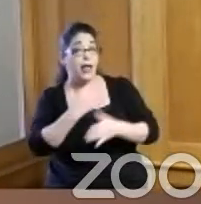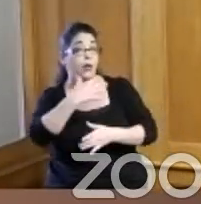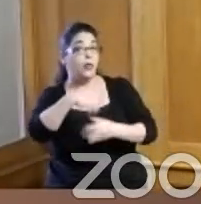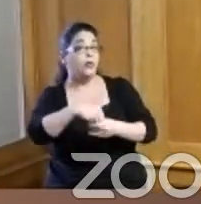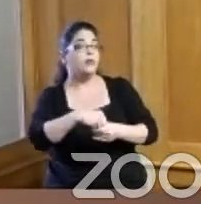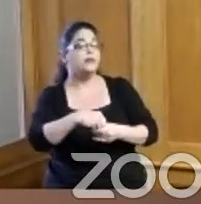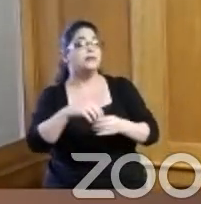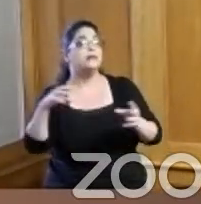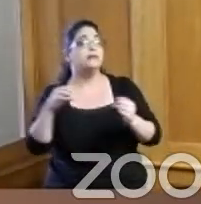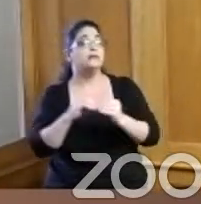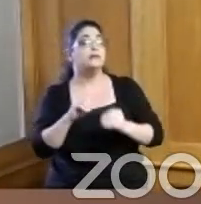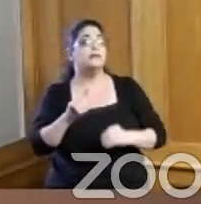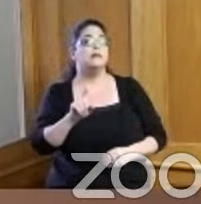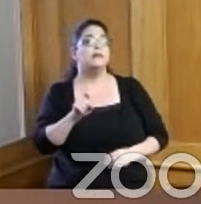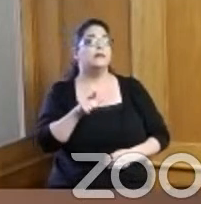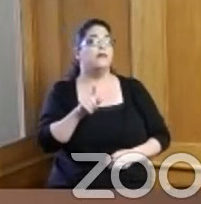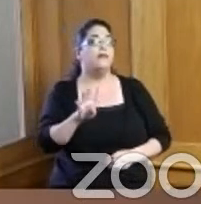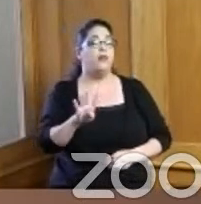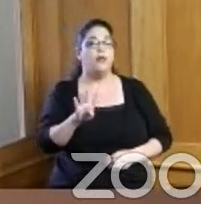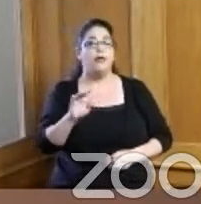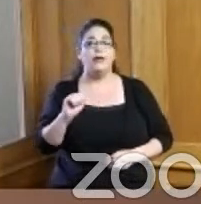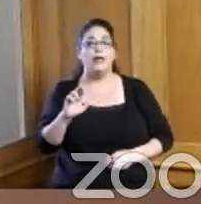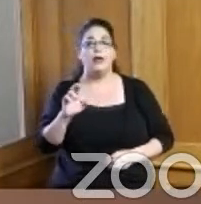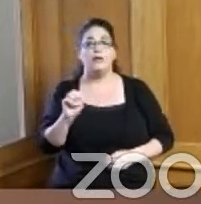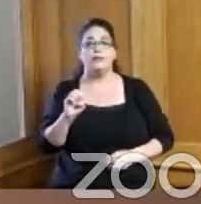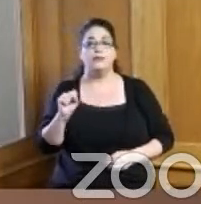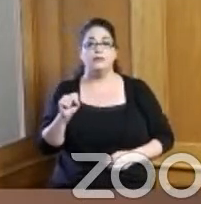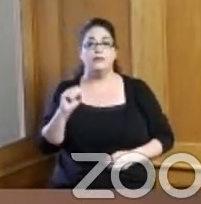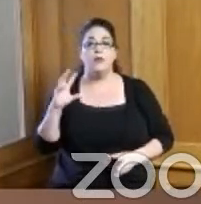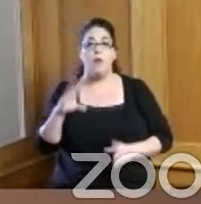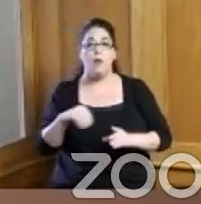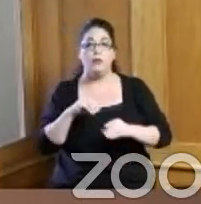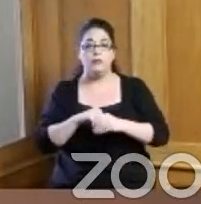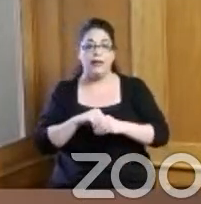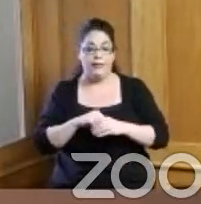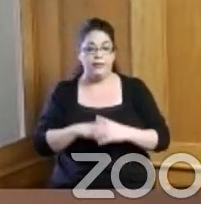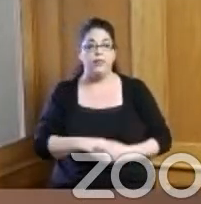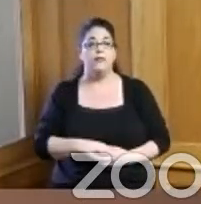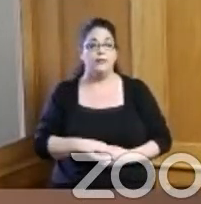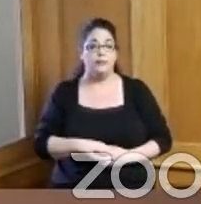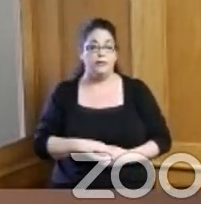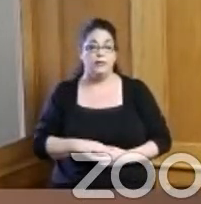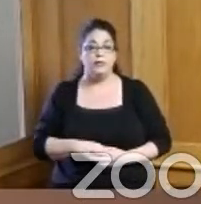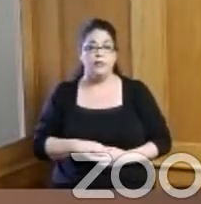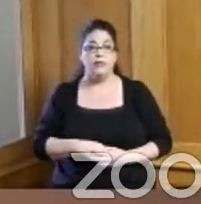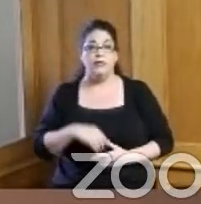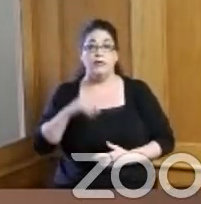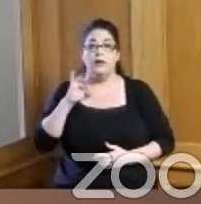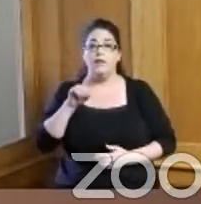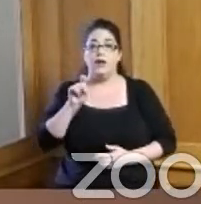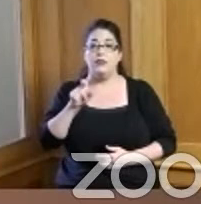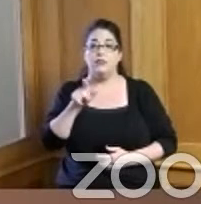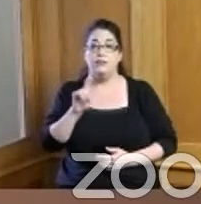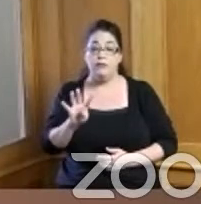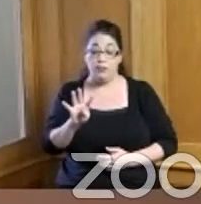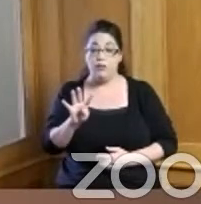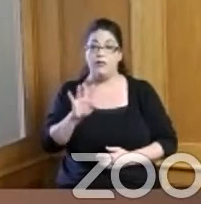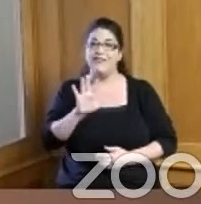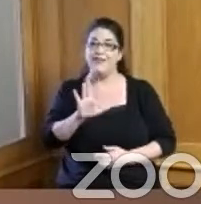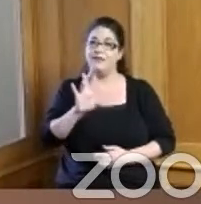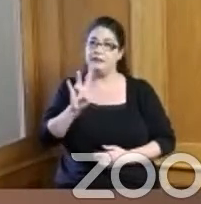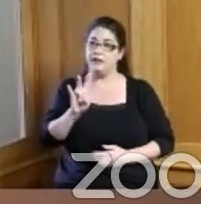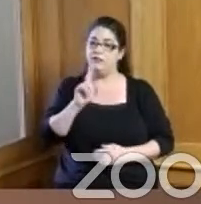includes a total of 124 acres altogether. That's what this plan encompasses. Of the 124 acres, 57 acres